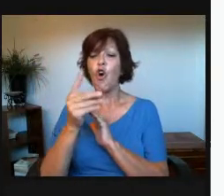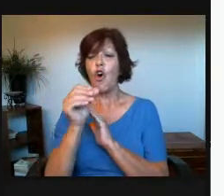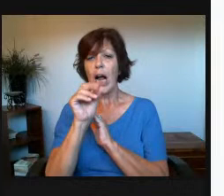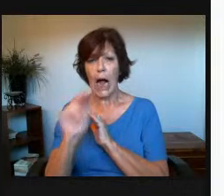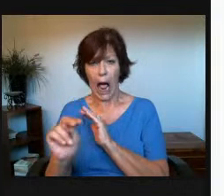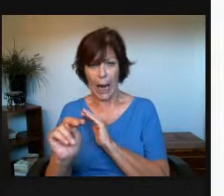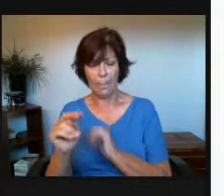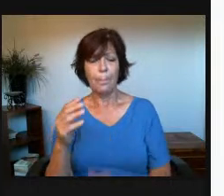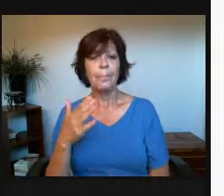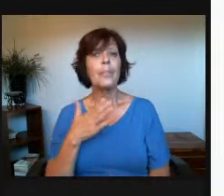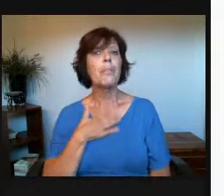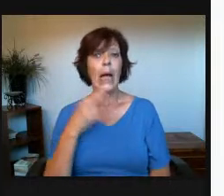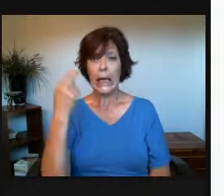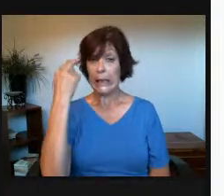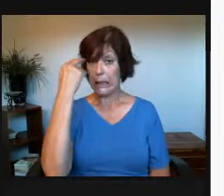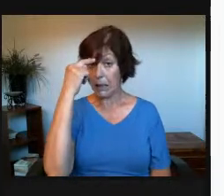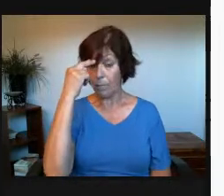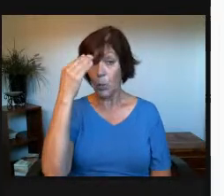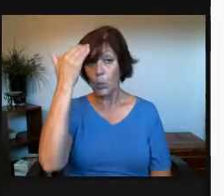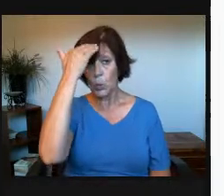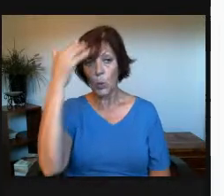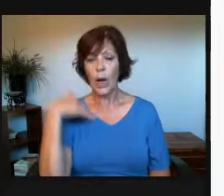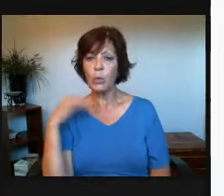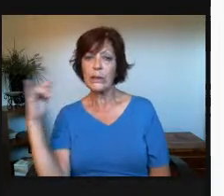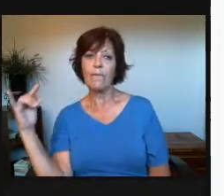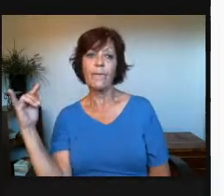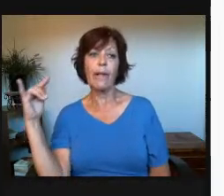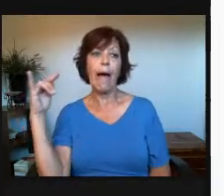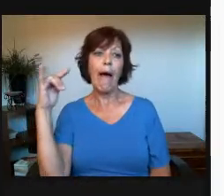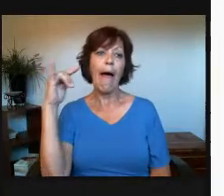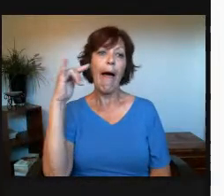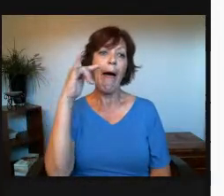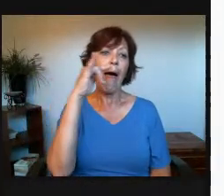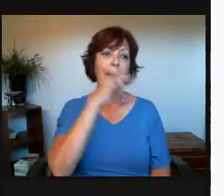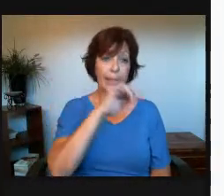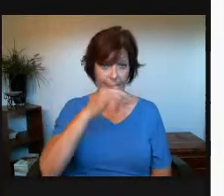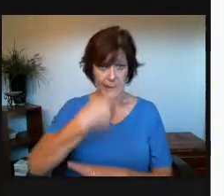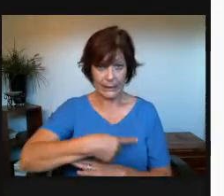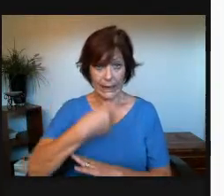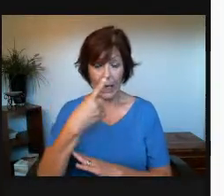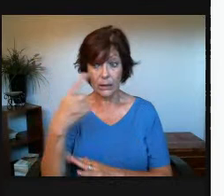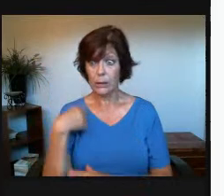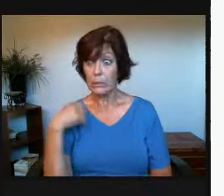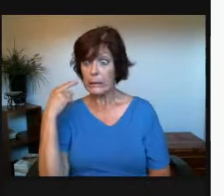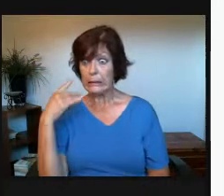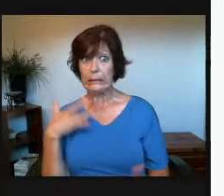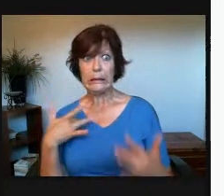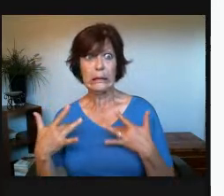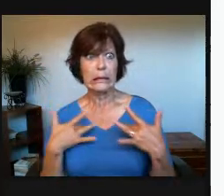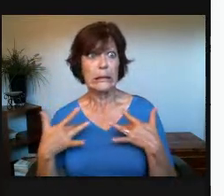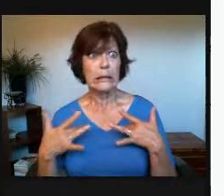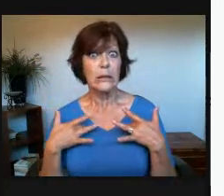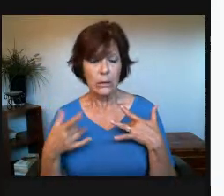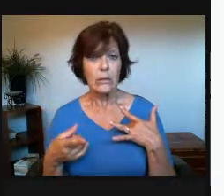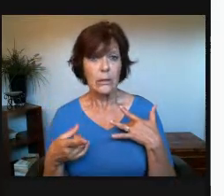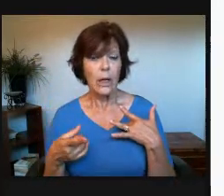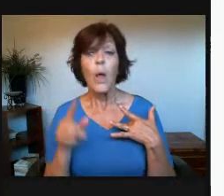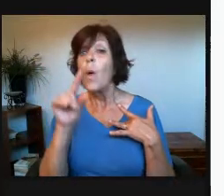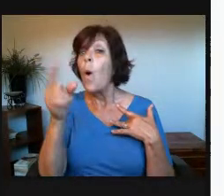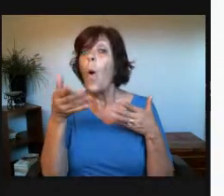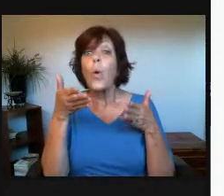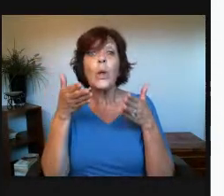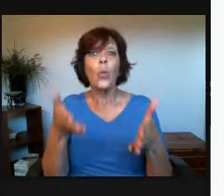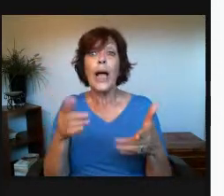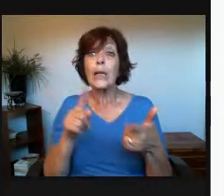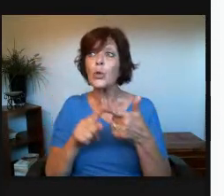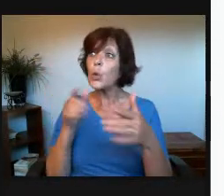my nephew knew that I was flying across country that day, so he was a little concerned. And the only way we were